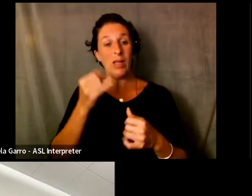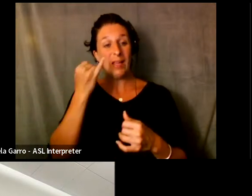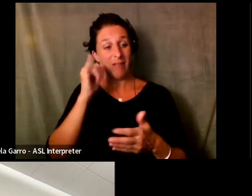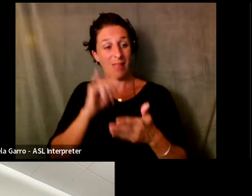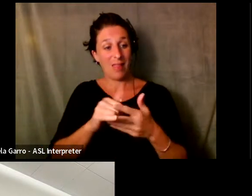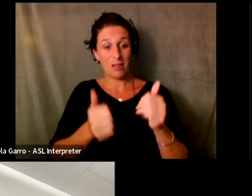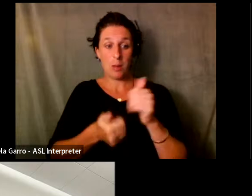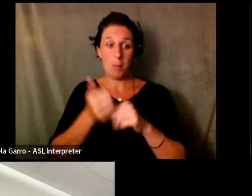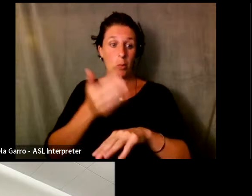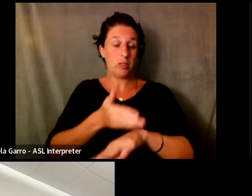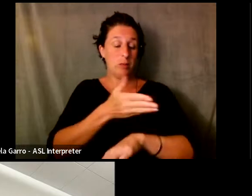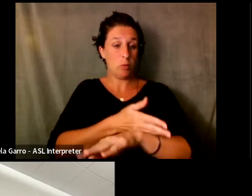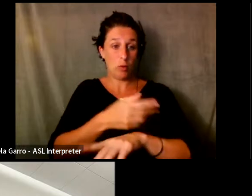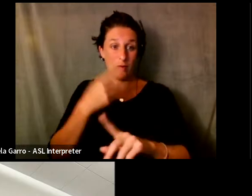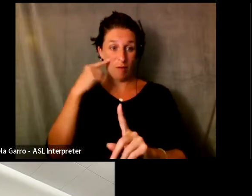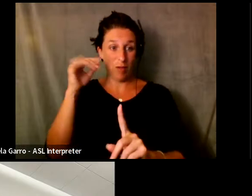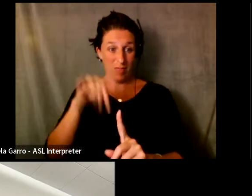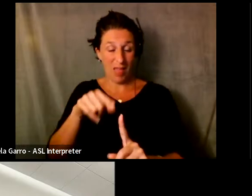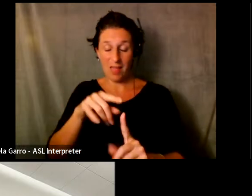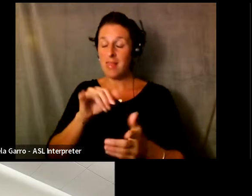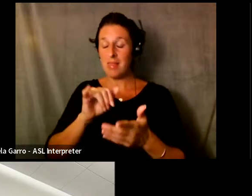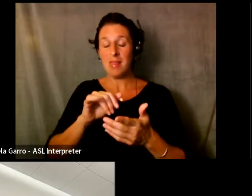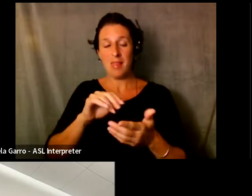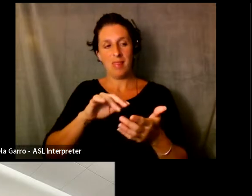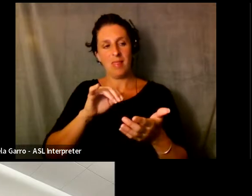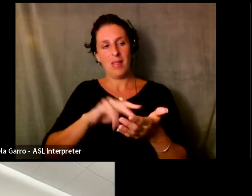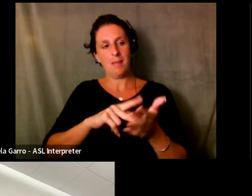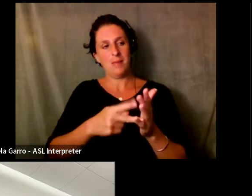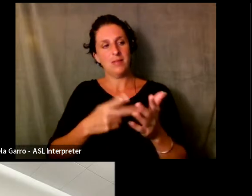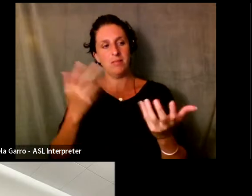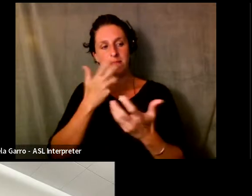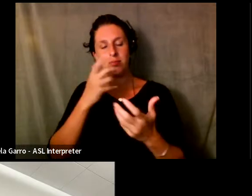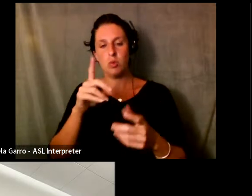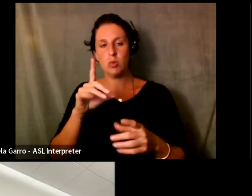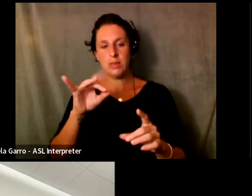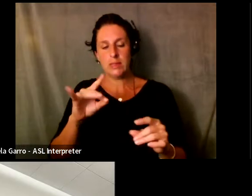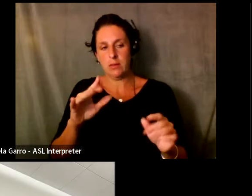most item that was selected, then I think I just want to say how